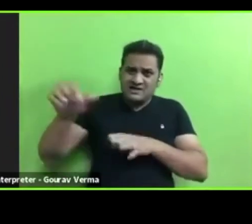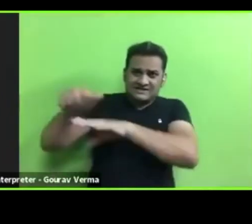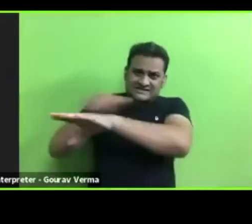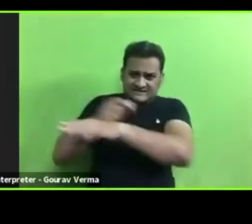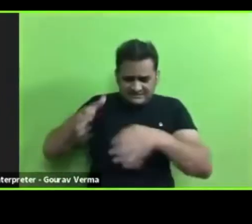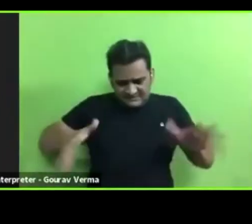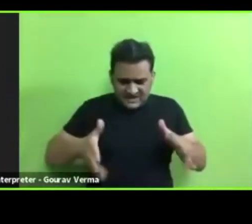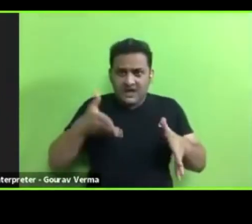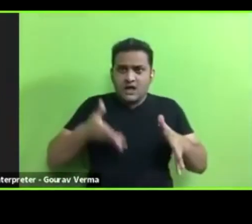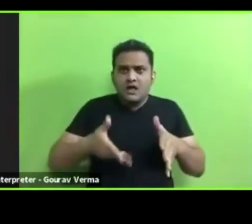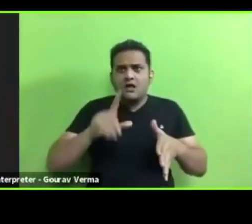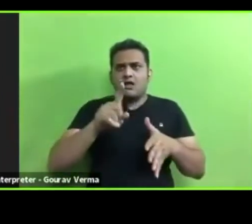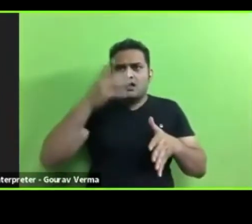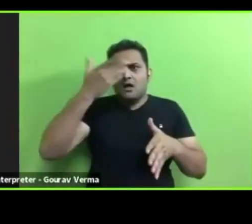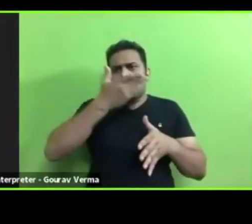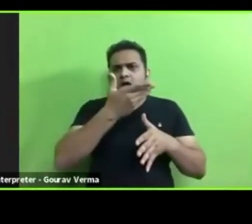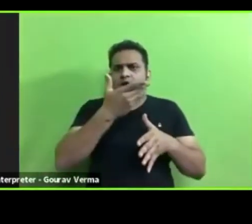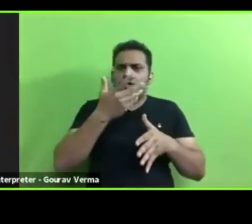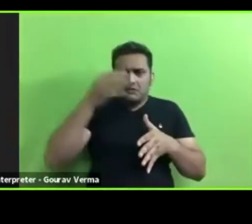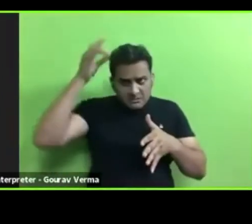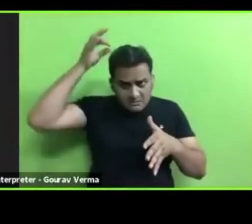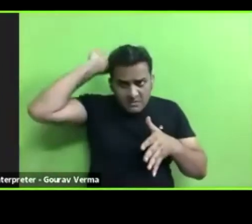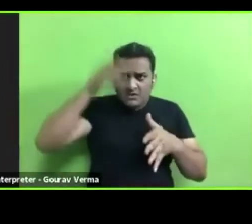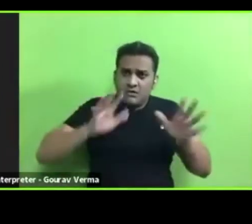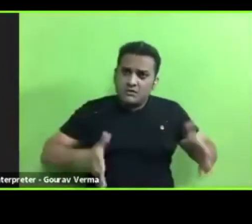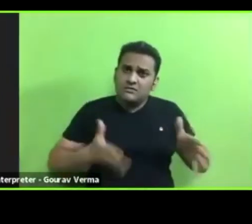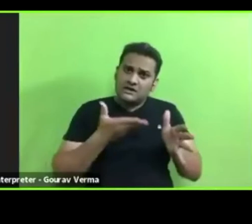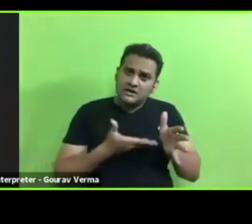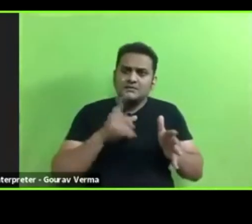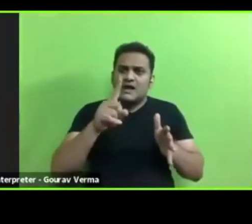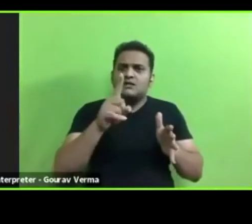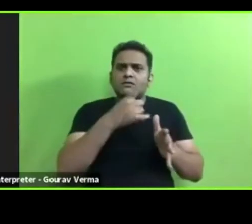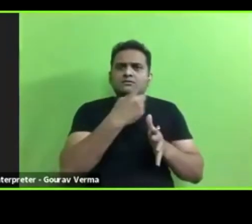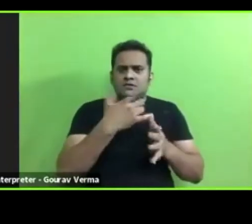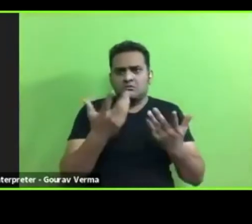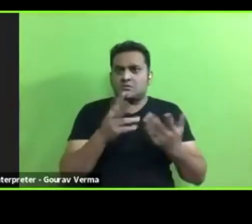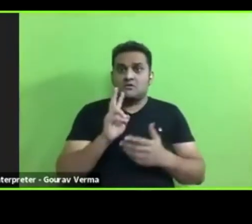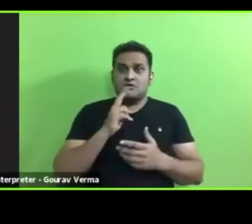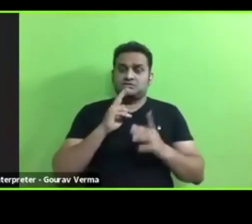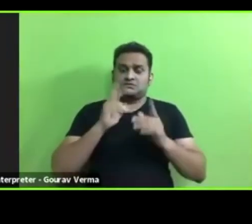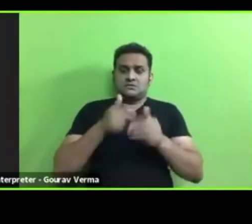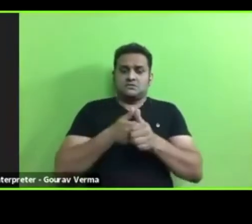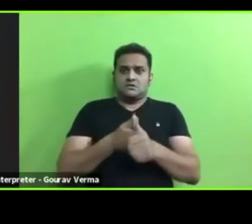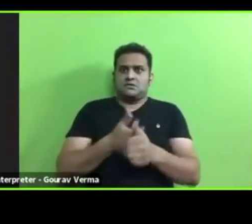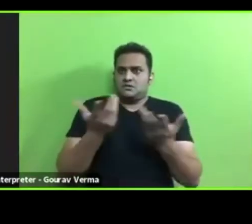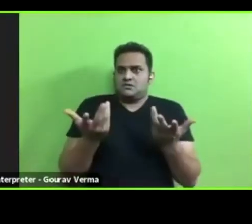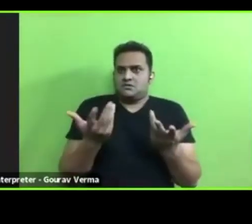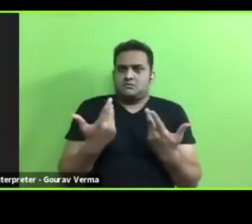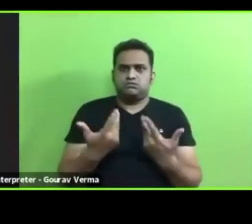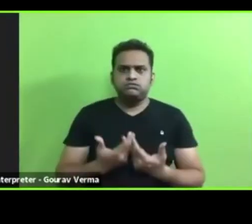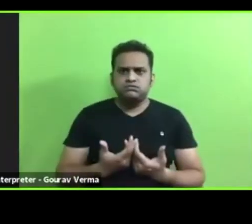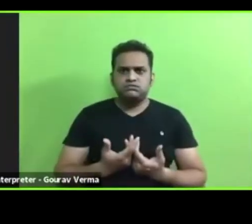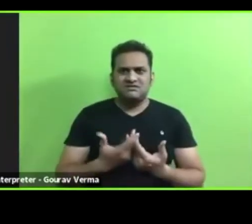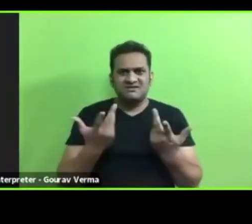that vegetarianism is the greatest thing that we could ever find. I hope you noticed the great disturbance in this entire set